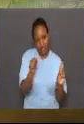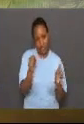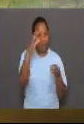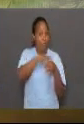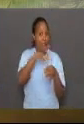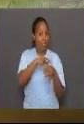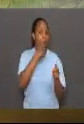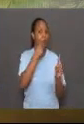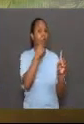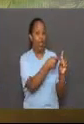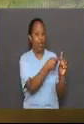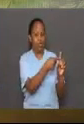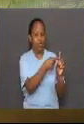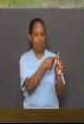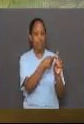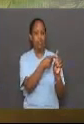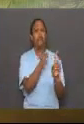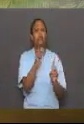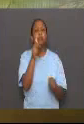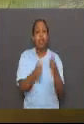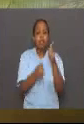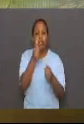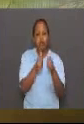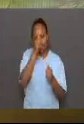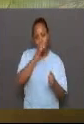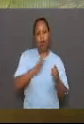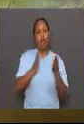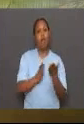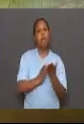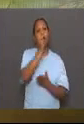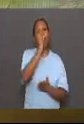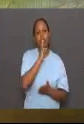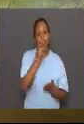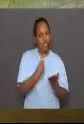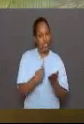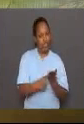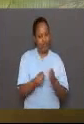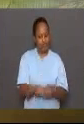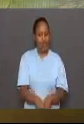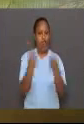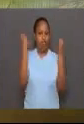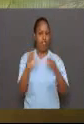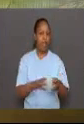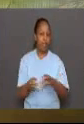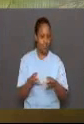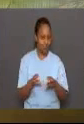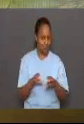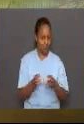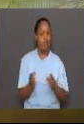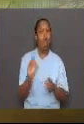vote. What human right does this statement violate?